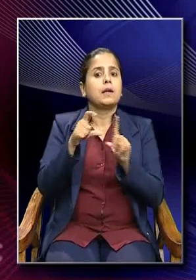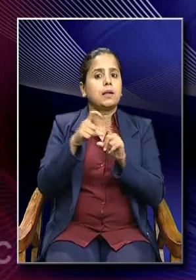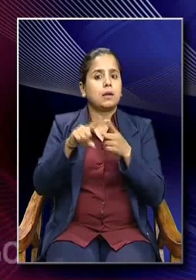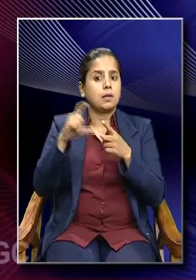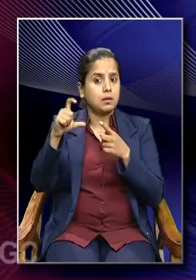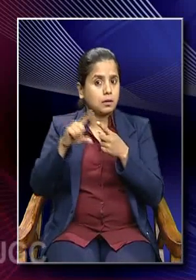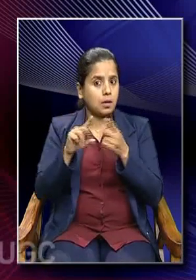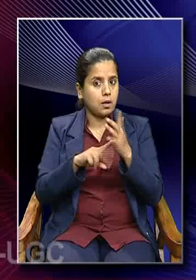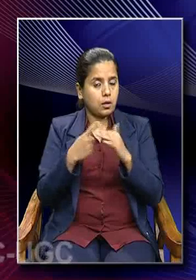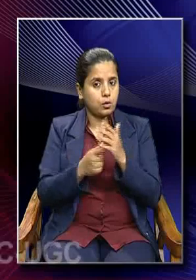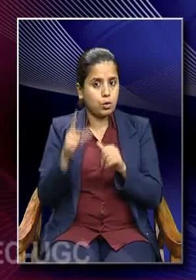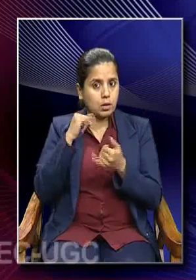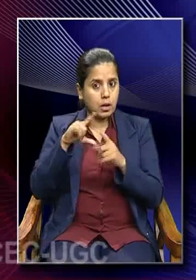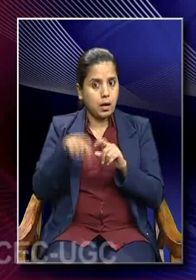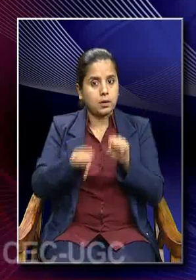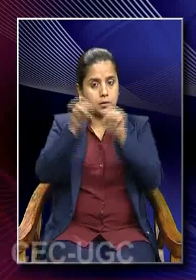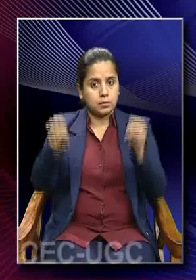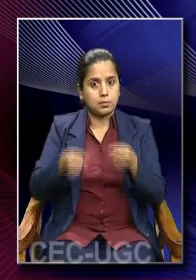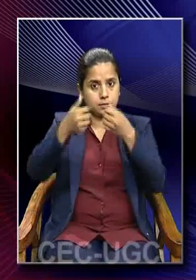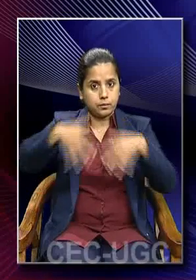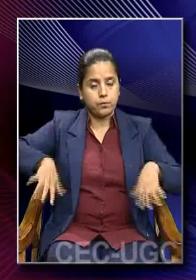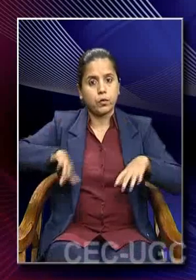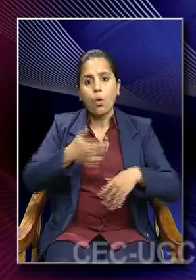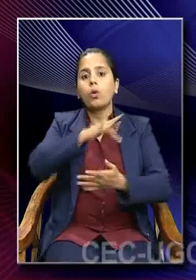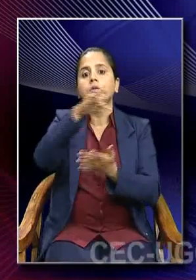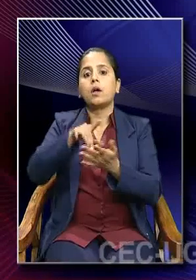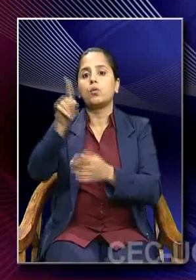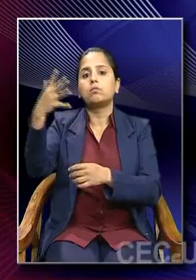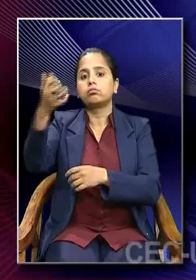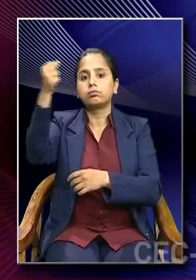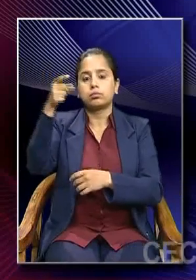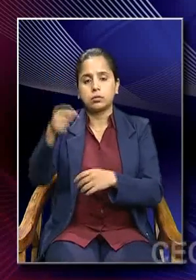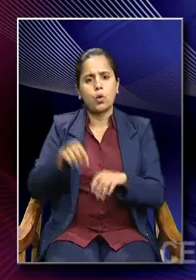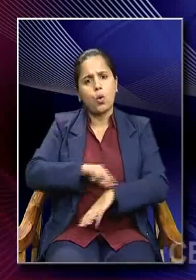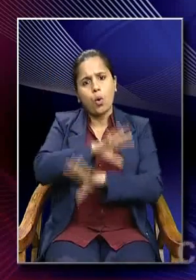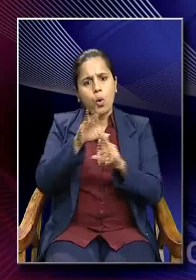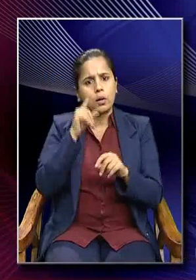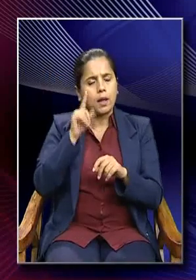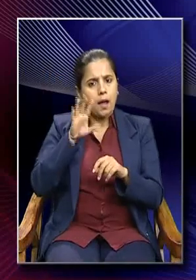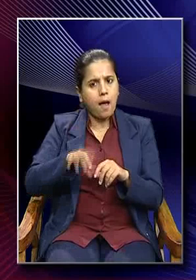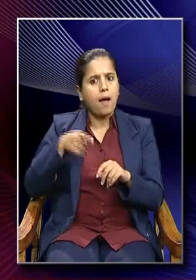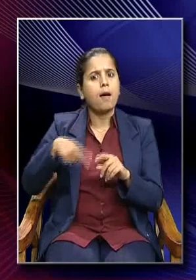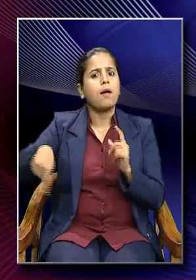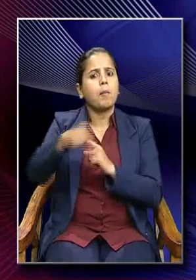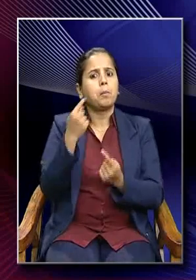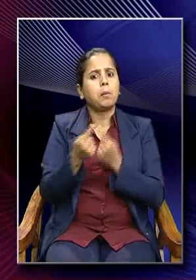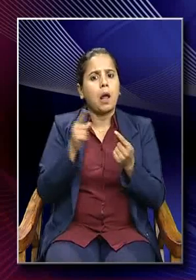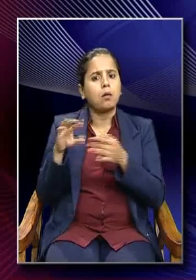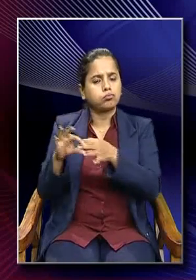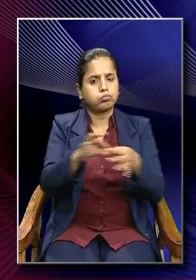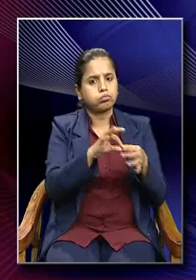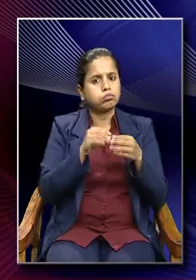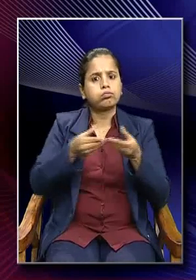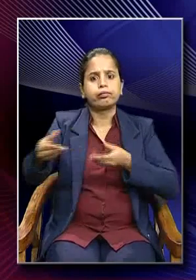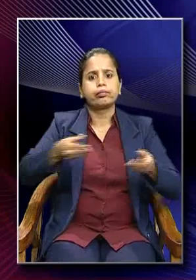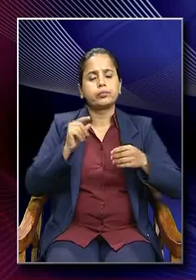of energy sources and the centralized system. All the plants are connected to the distribution network